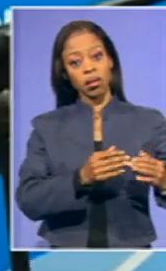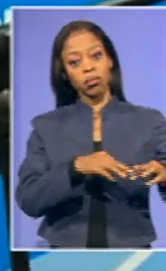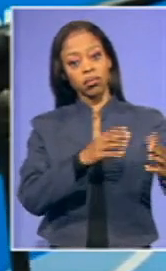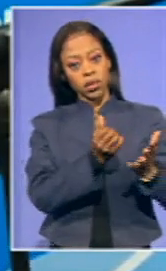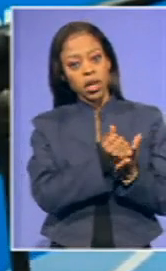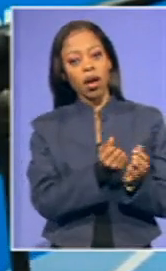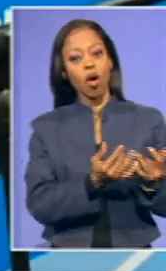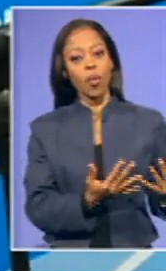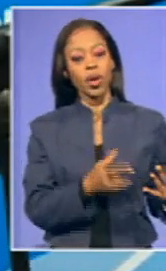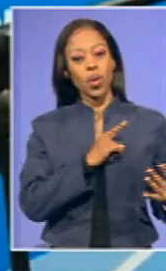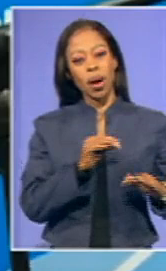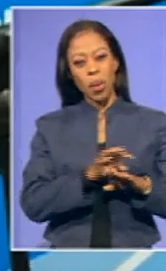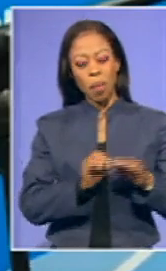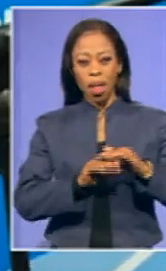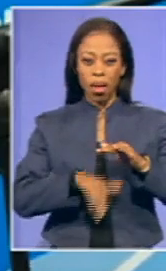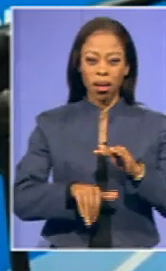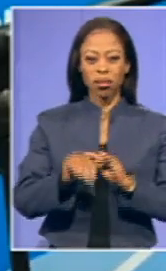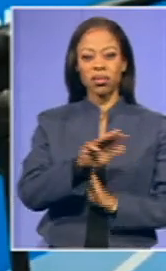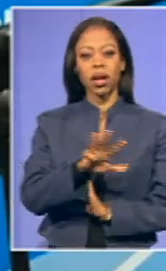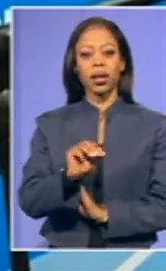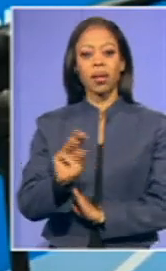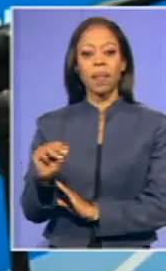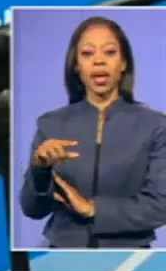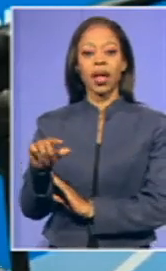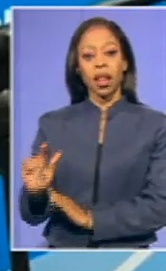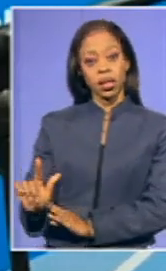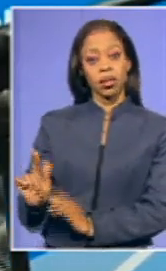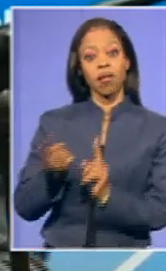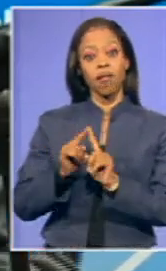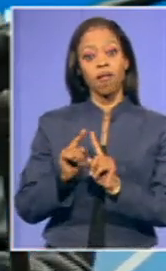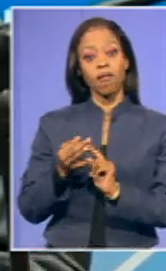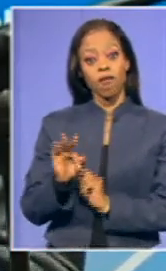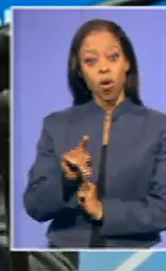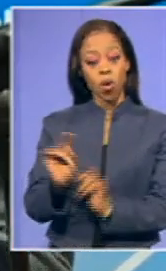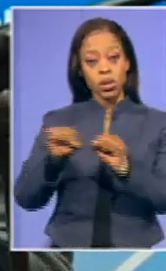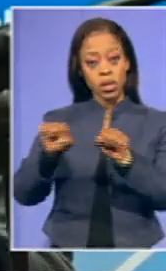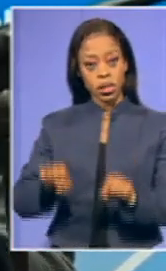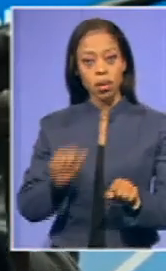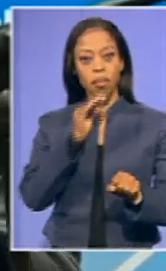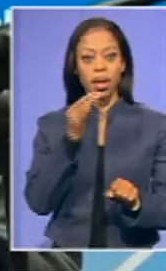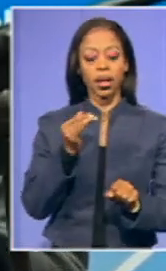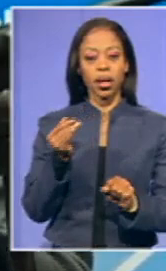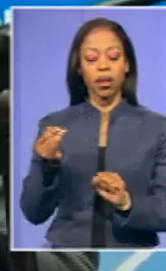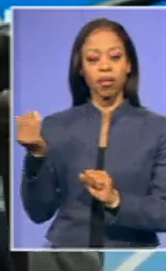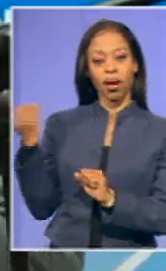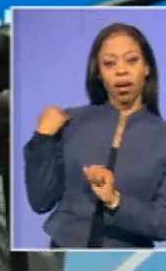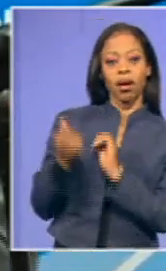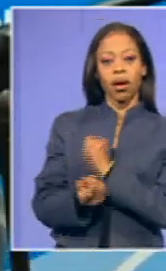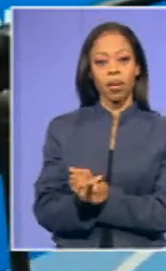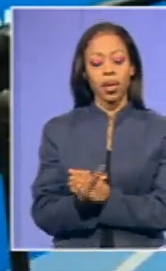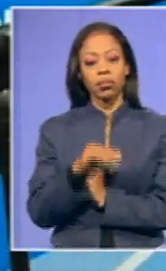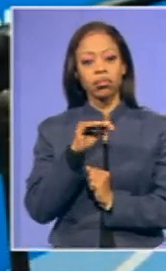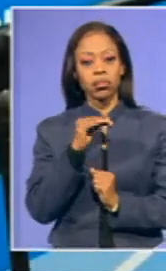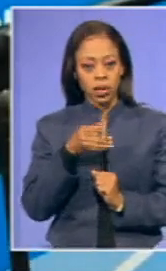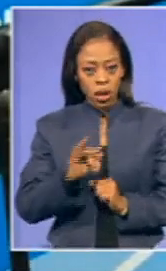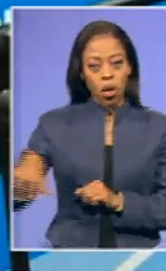planned for just under 900 megaliters for the system. So that then, should there be a disruption in the system, we are able to